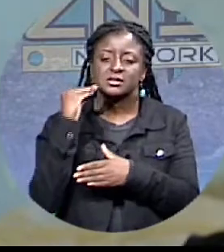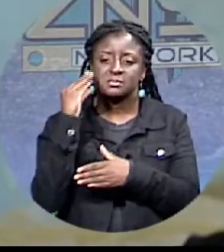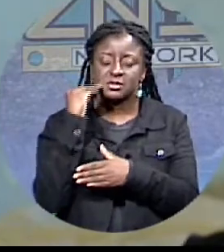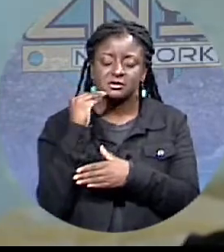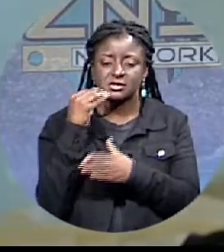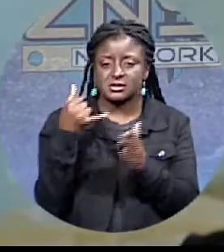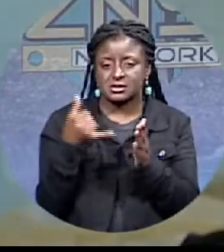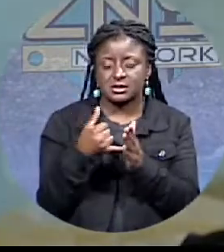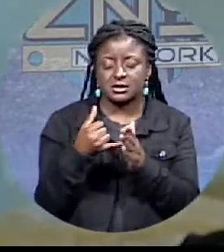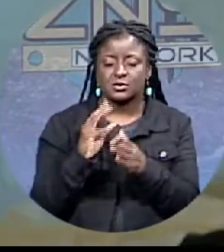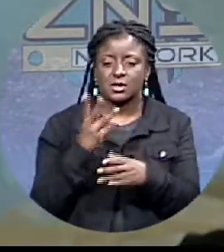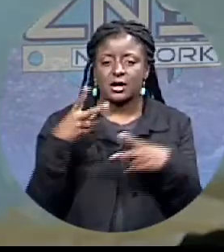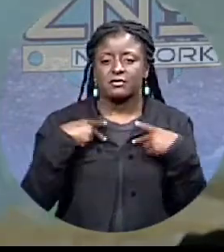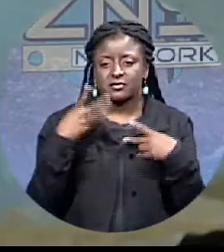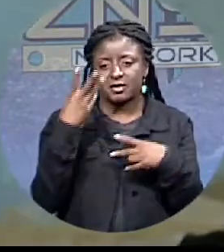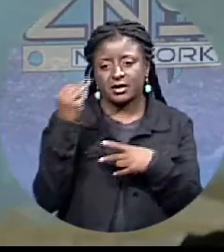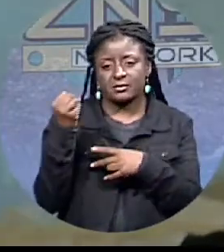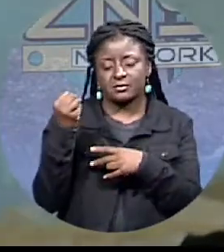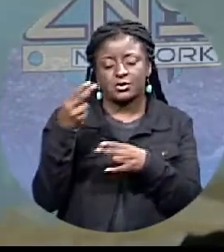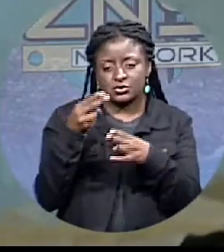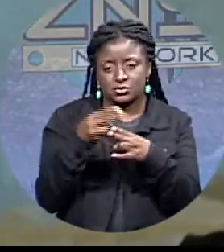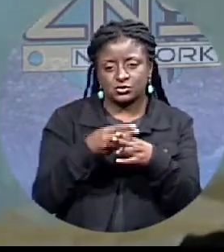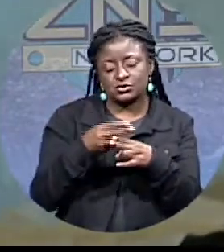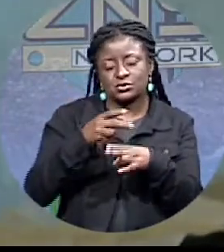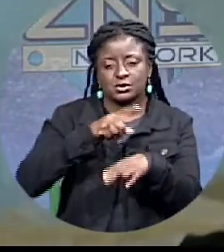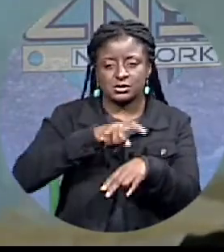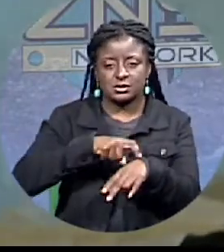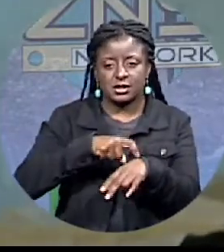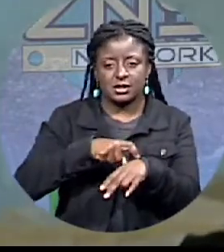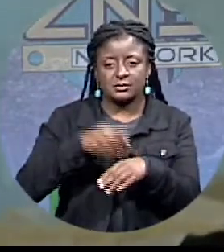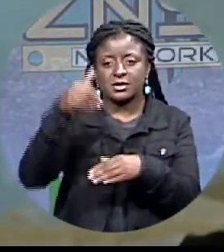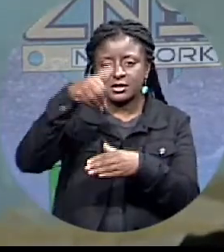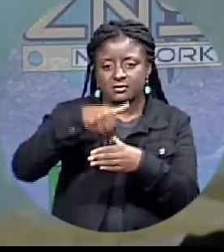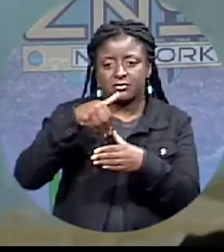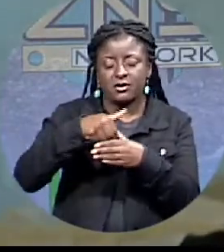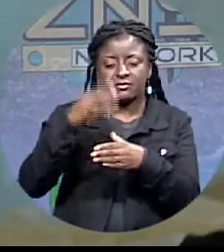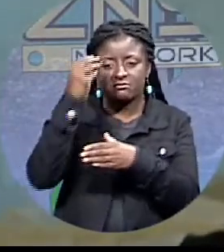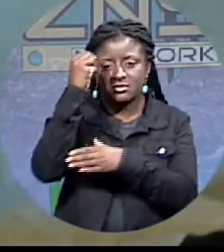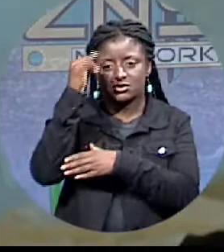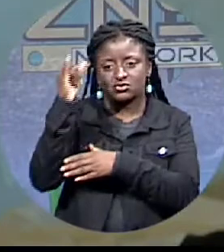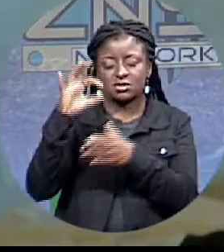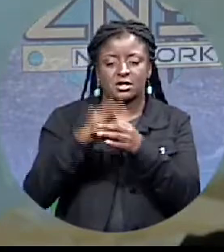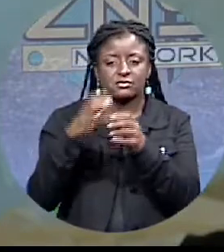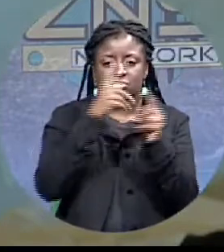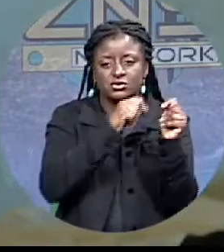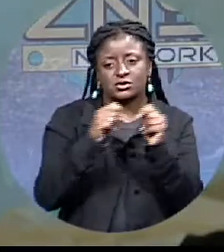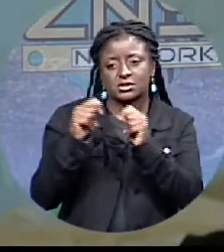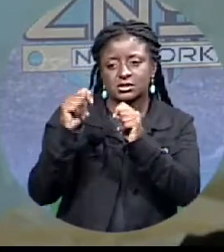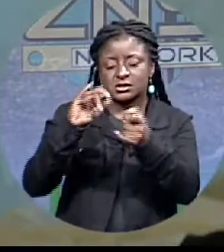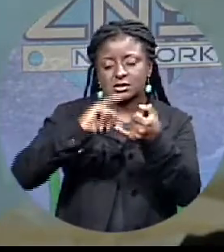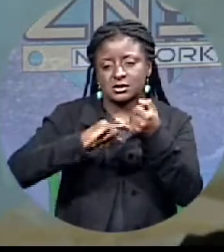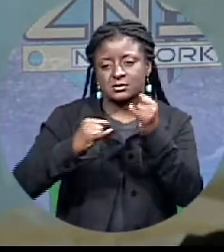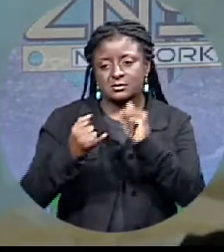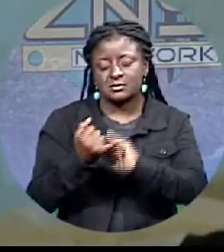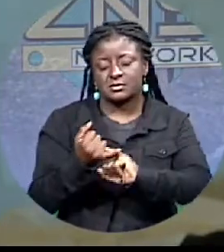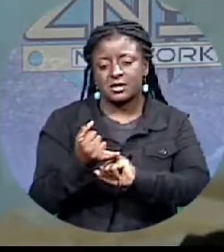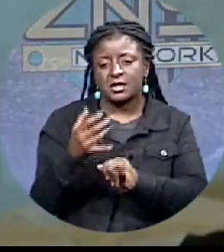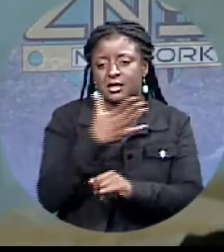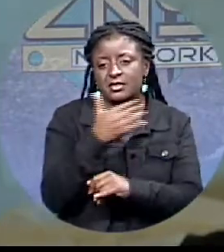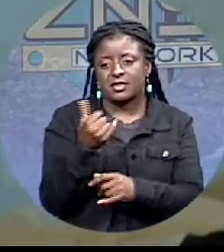have them for a short period of time. We involve the Ministry of Tourism. They come in, share with them the experience of